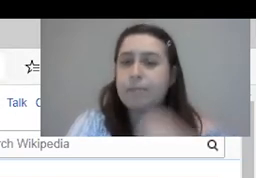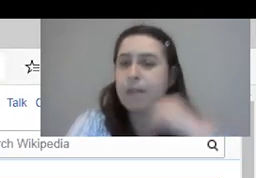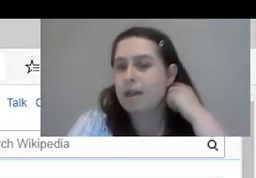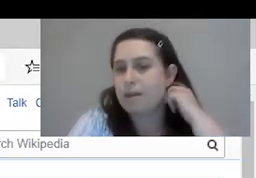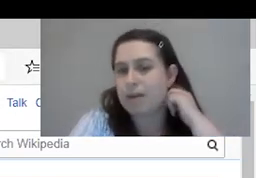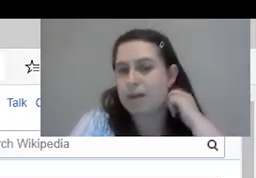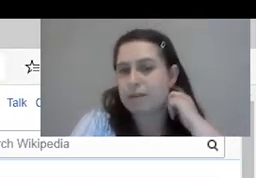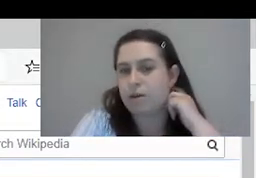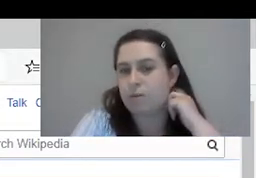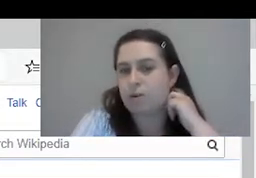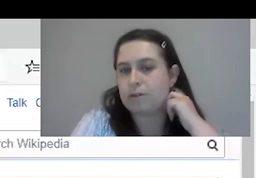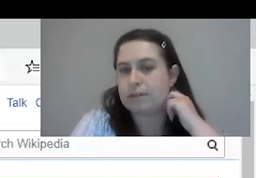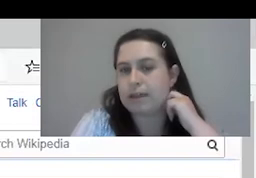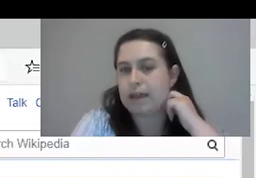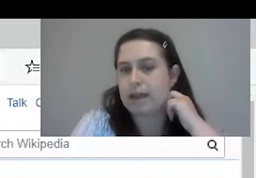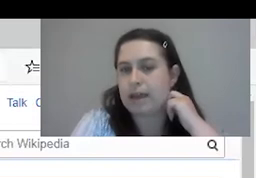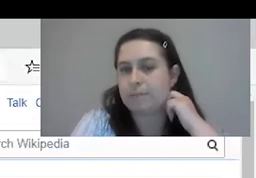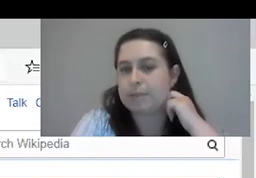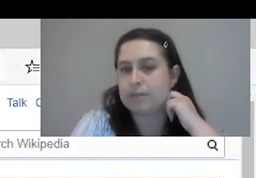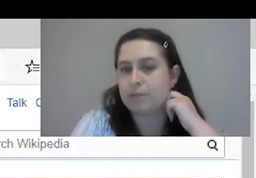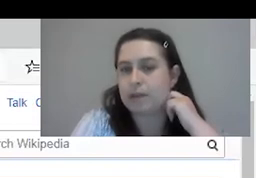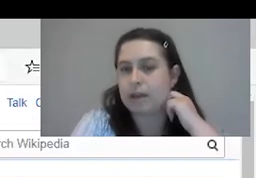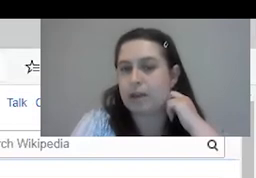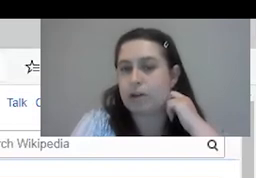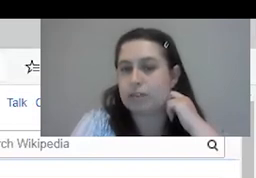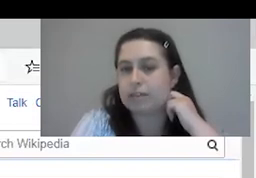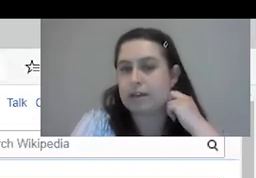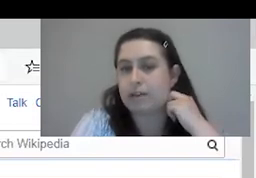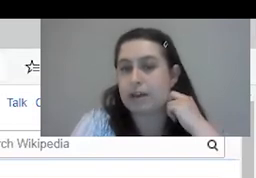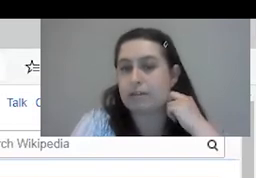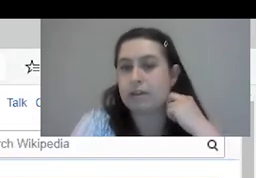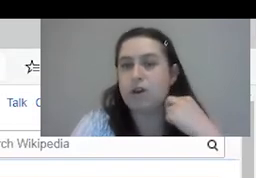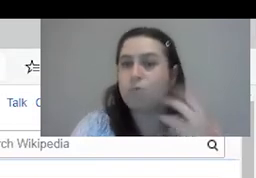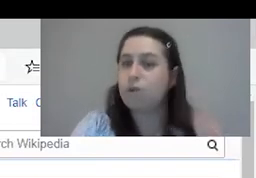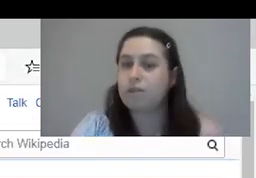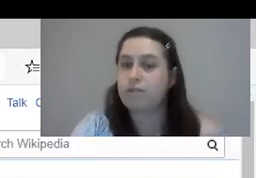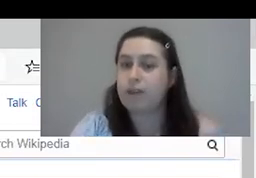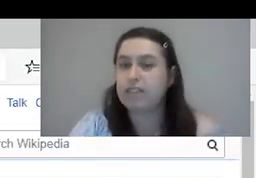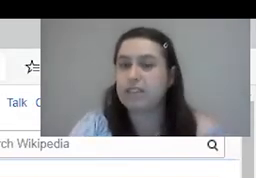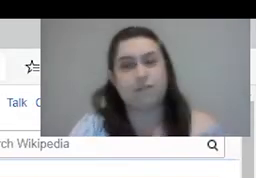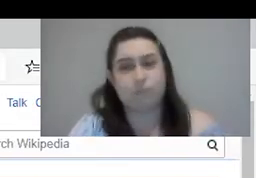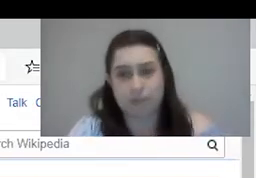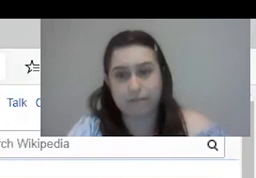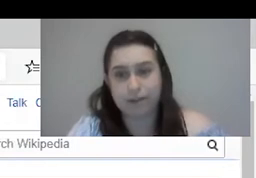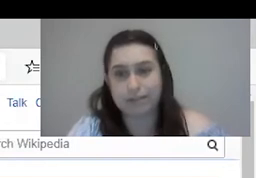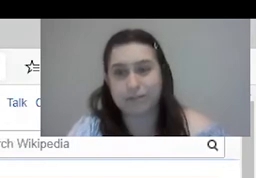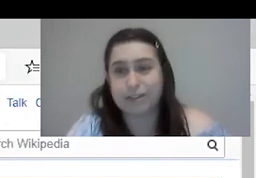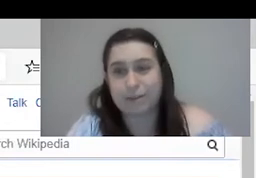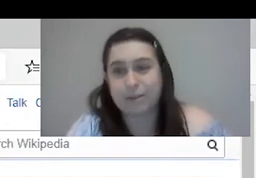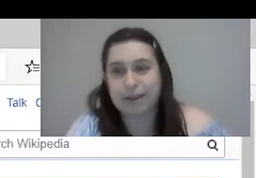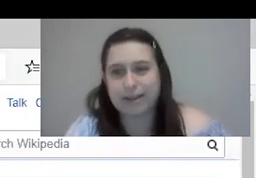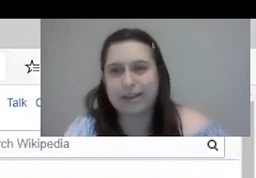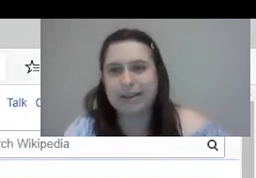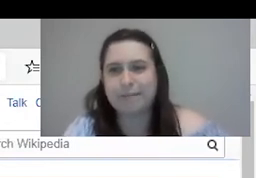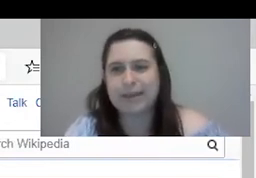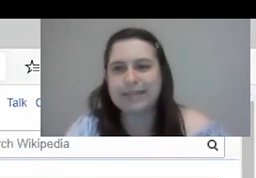Mason. Bertha was a businesswoman in Colchester who had one of the first, if not the first,